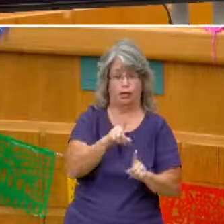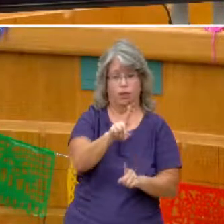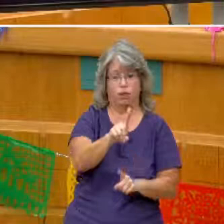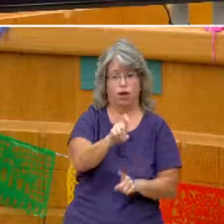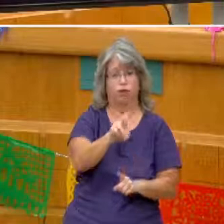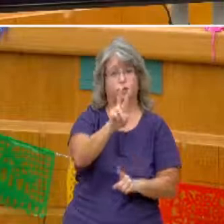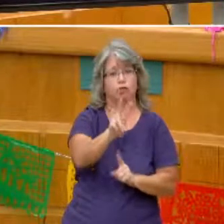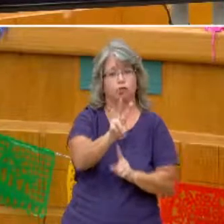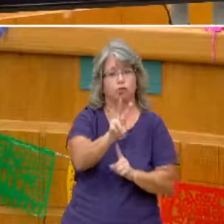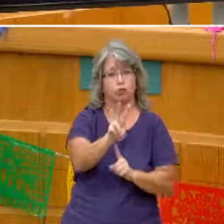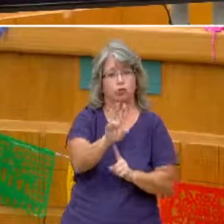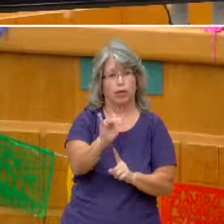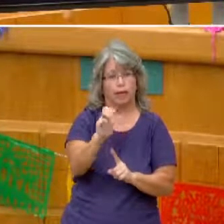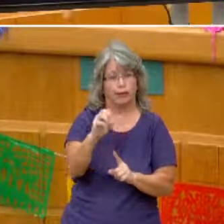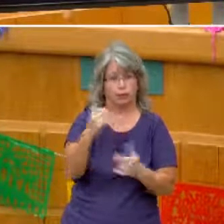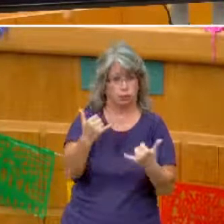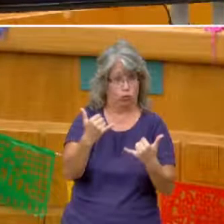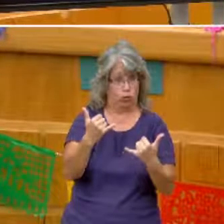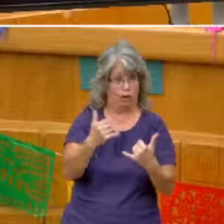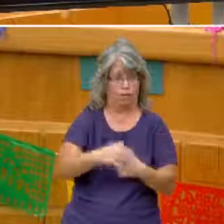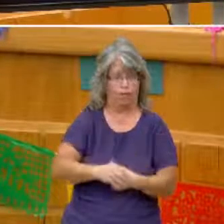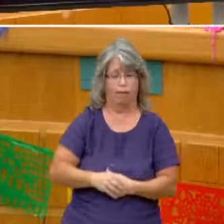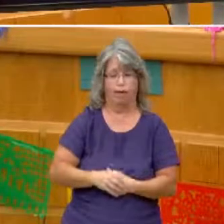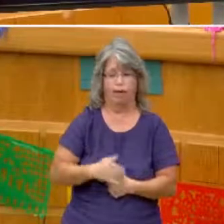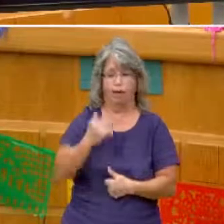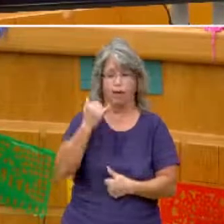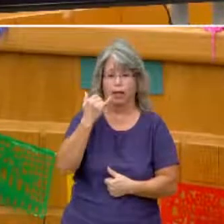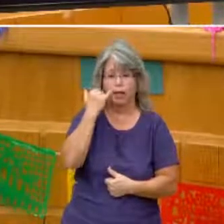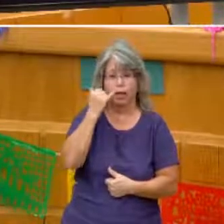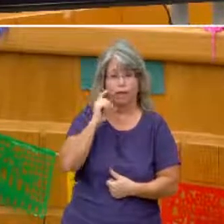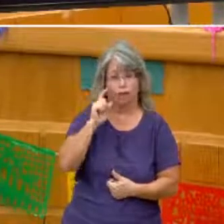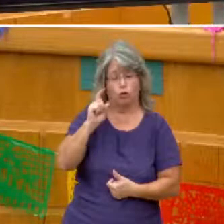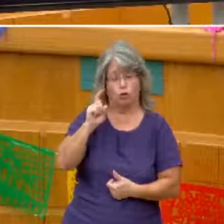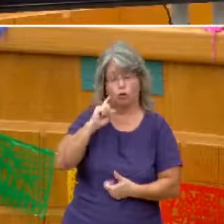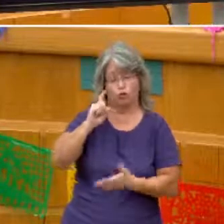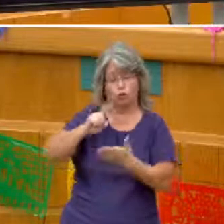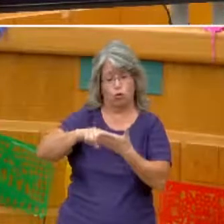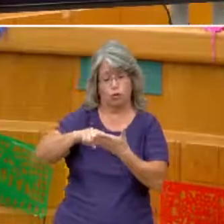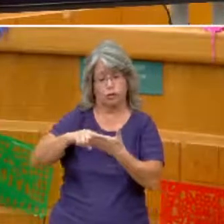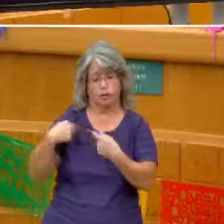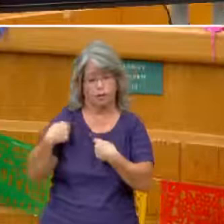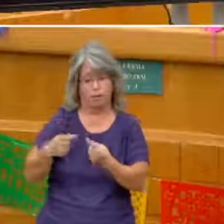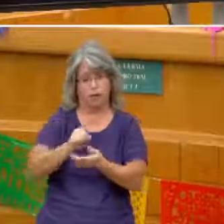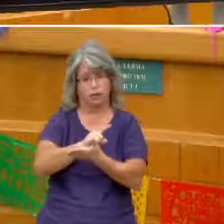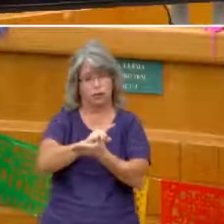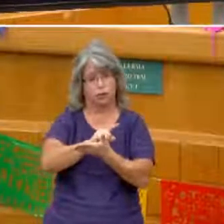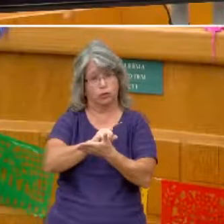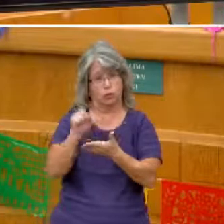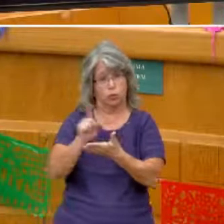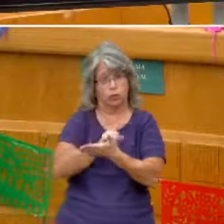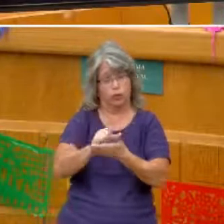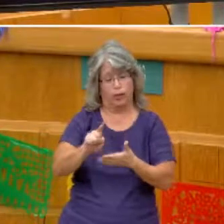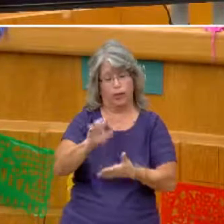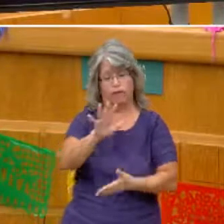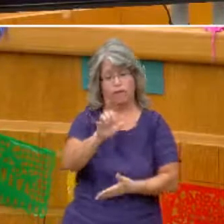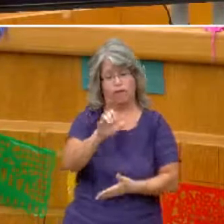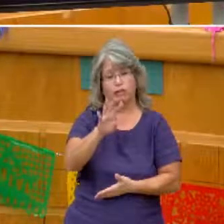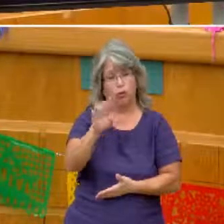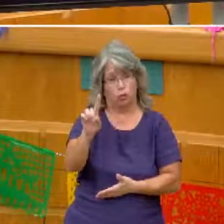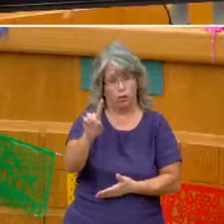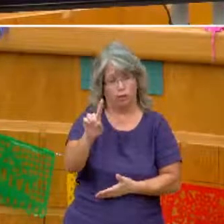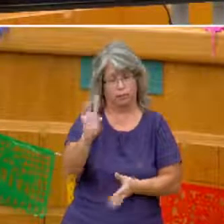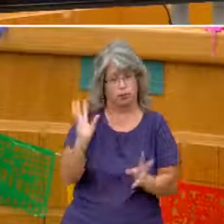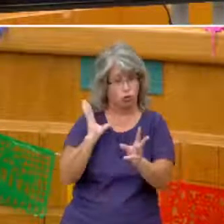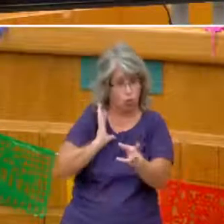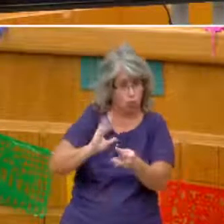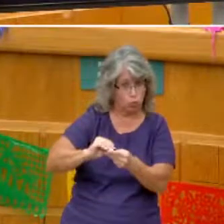102 cases today. And so if you look at this past week, we've had 541 people with COVID-19,